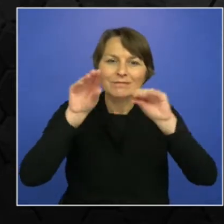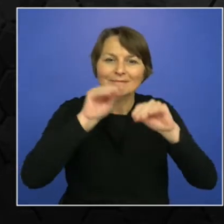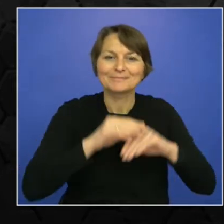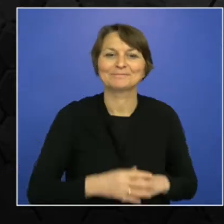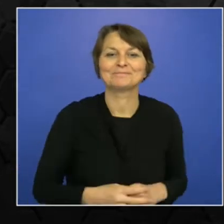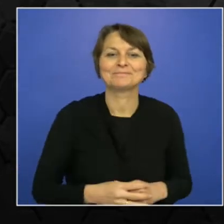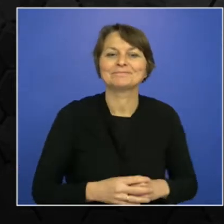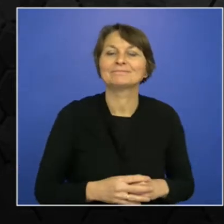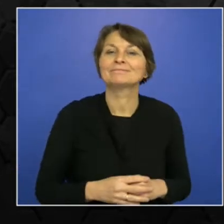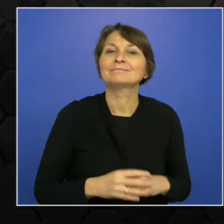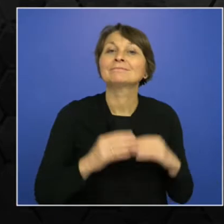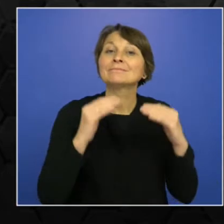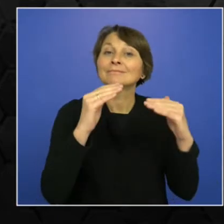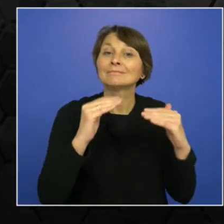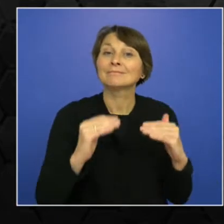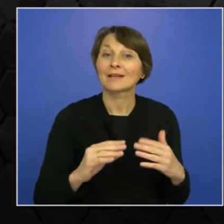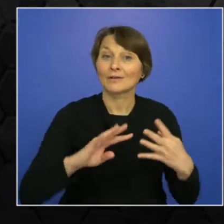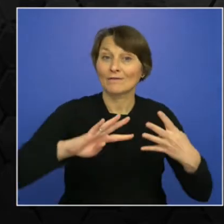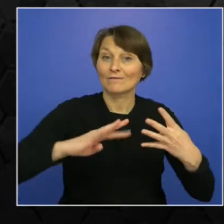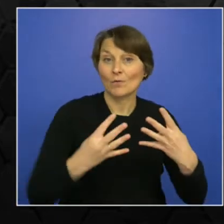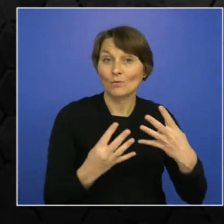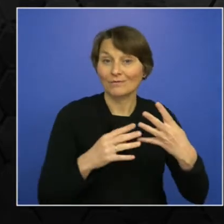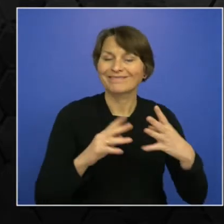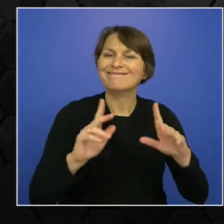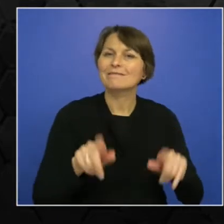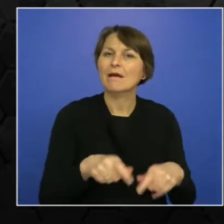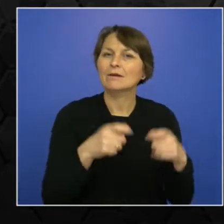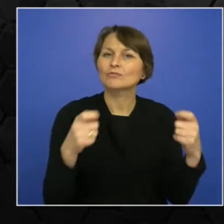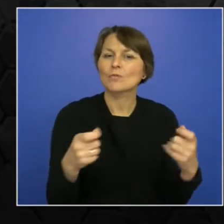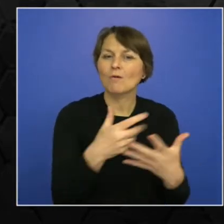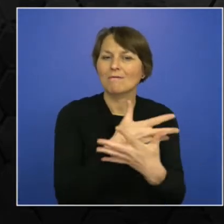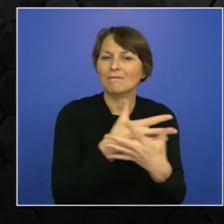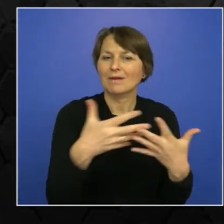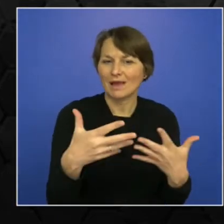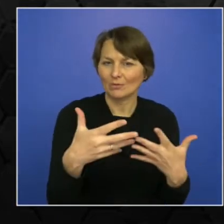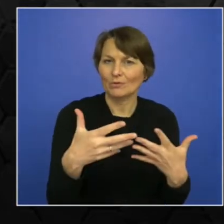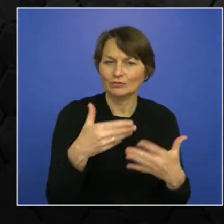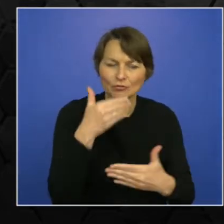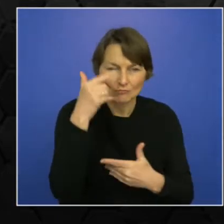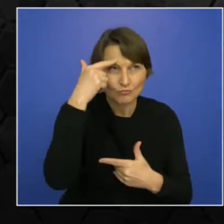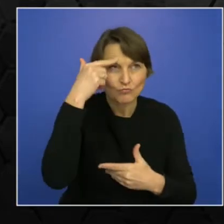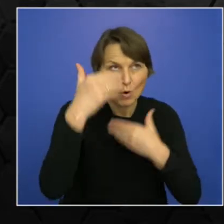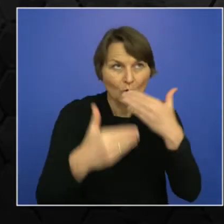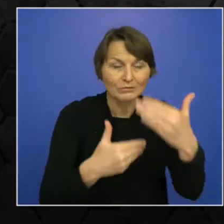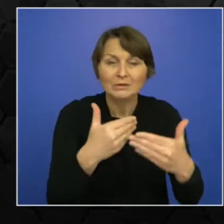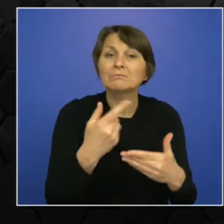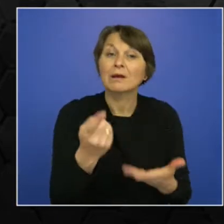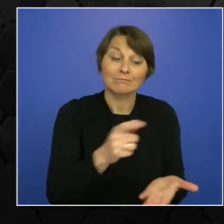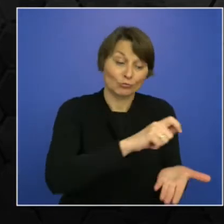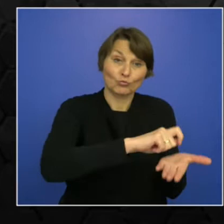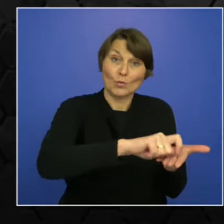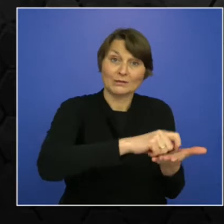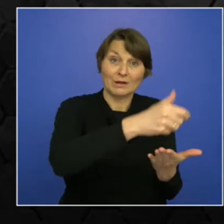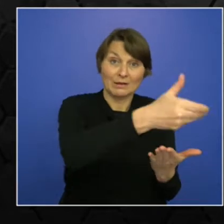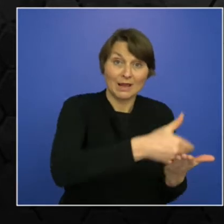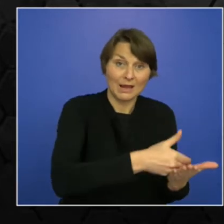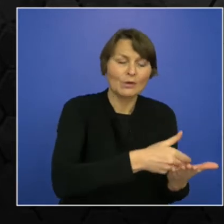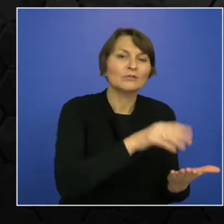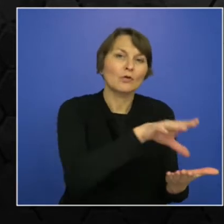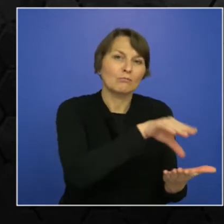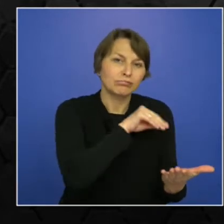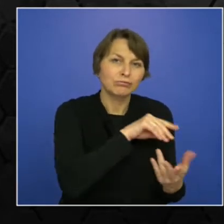a capability for a computer to interpret written and spoken language and respond in kind. The